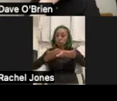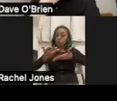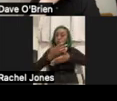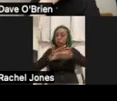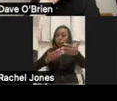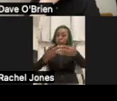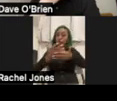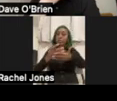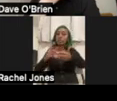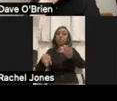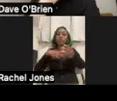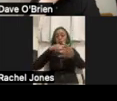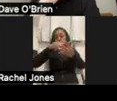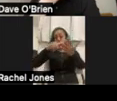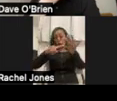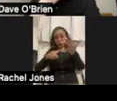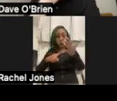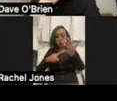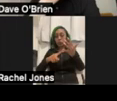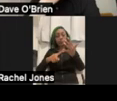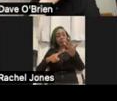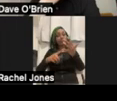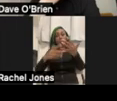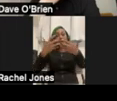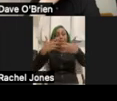sound walk, all the way to kind of very technical